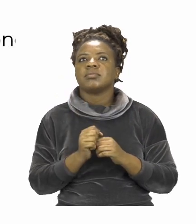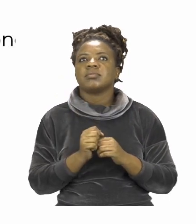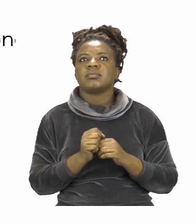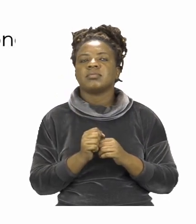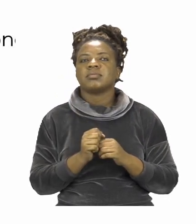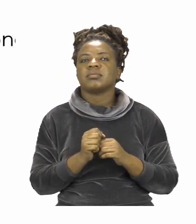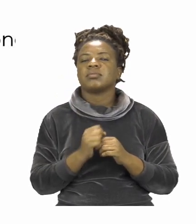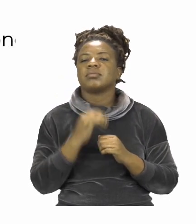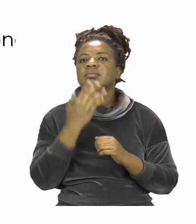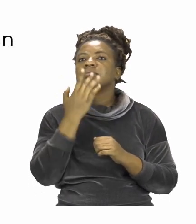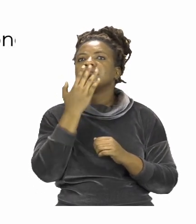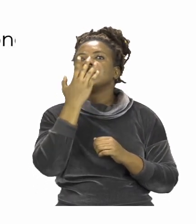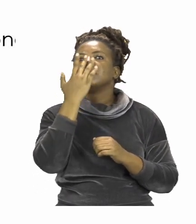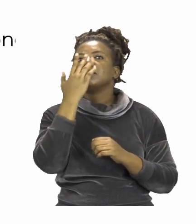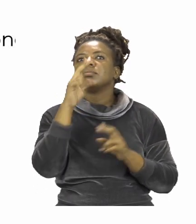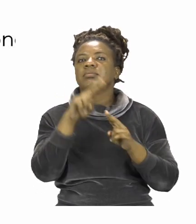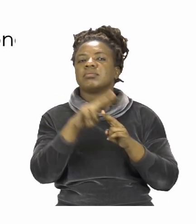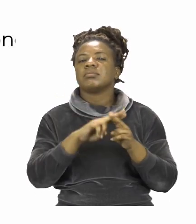smell?